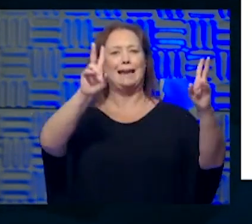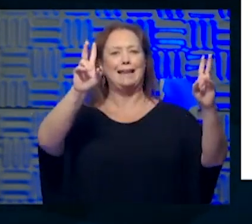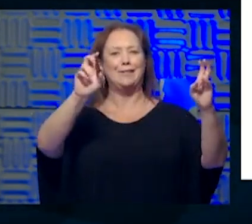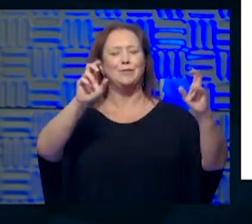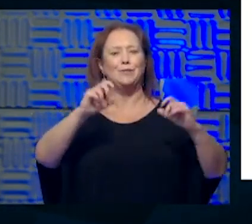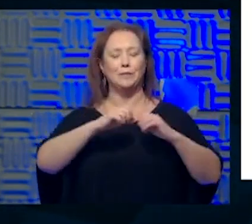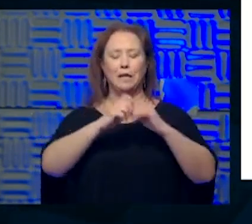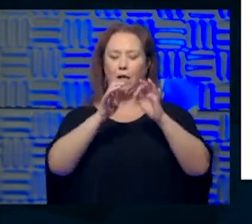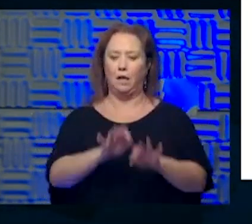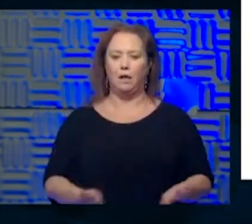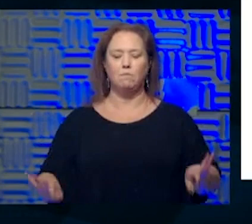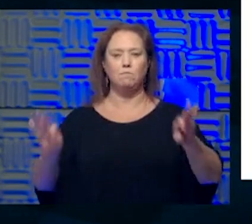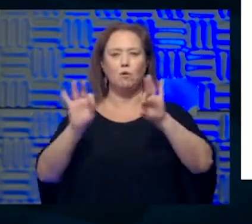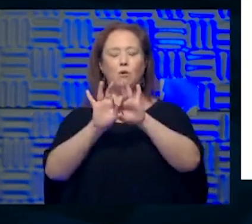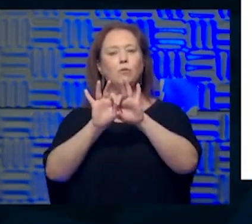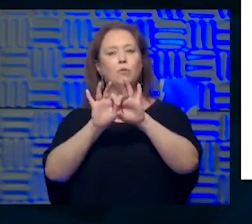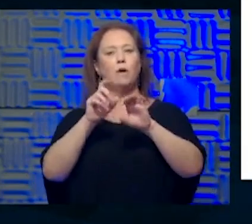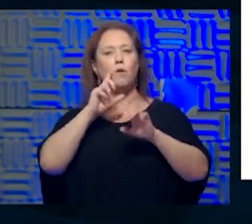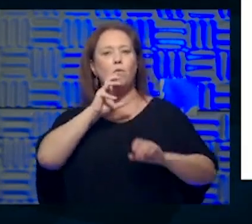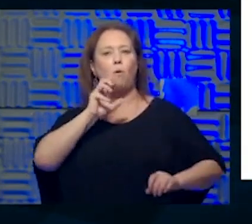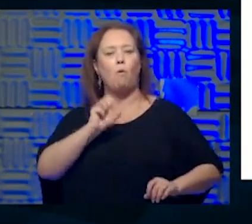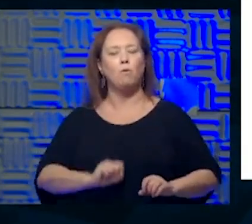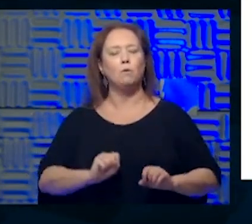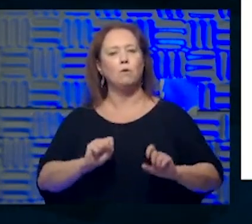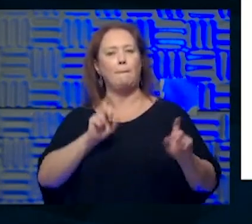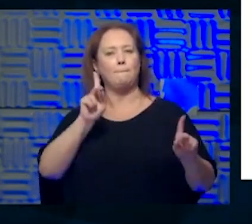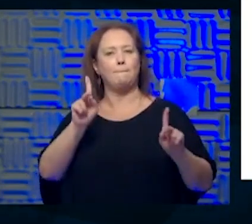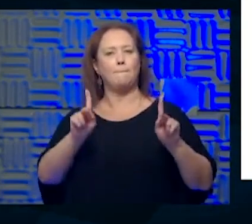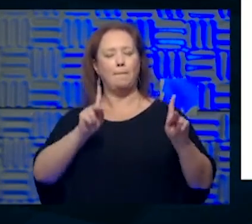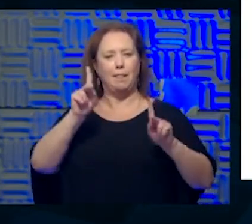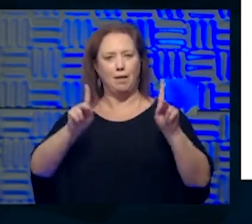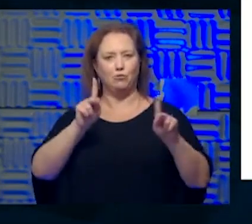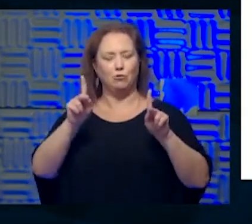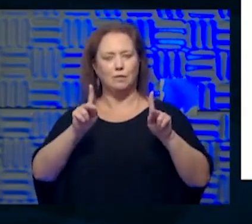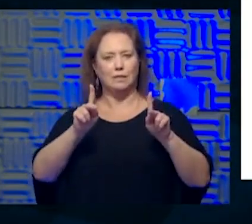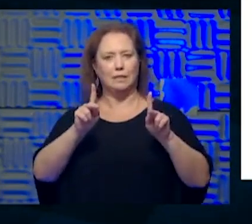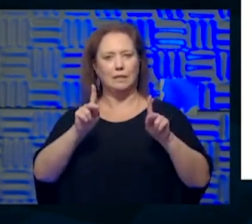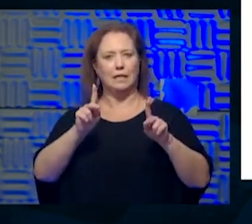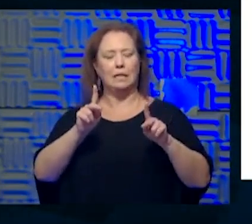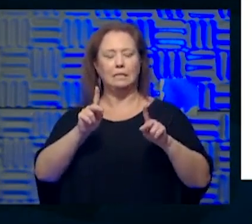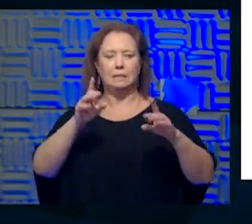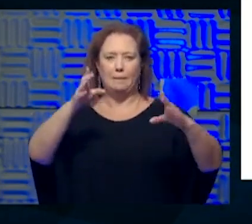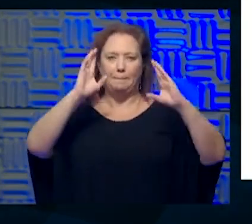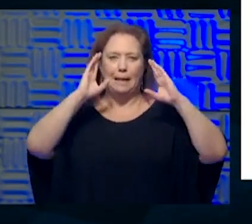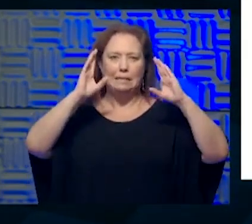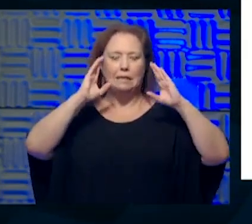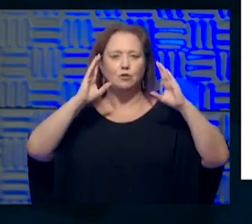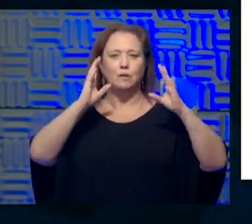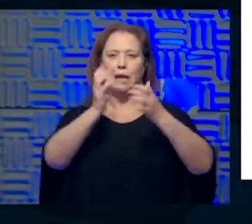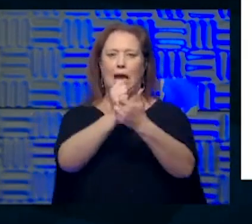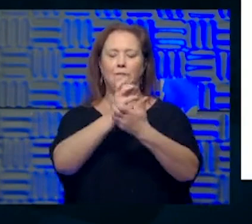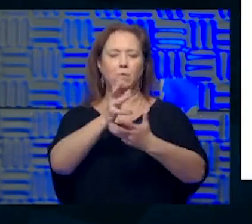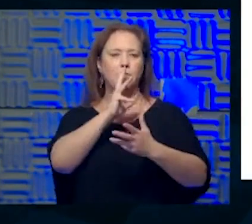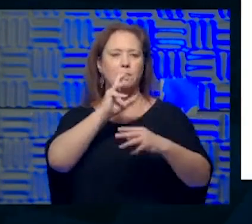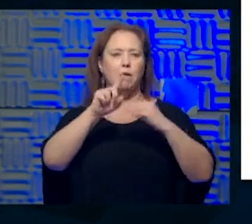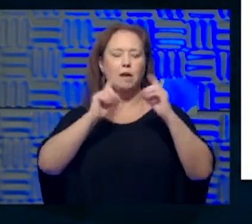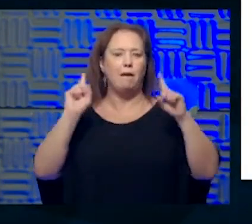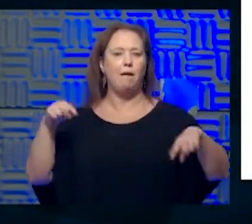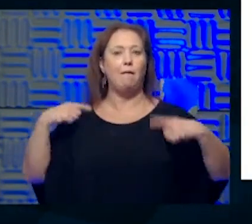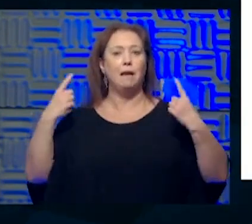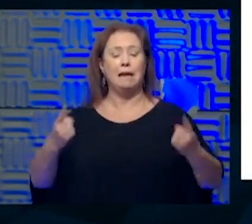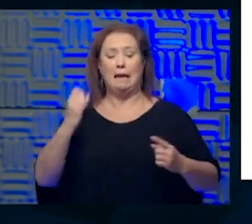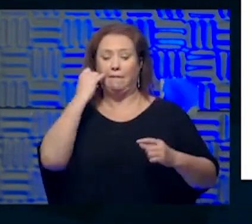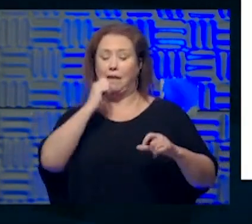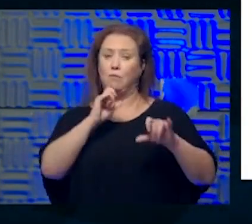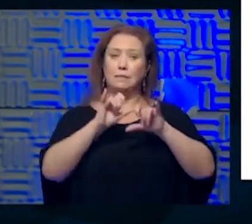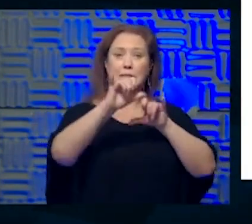how important it is for our vulnerable older populations to keep paying attention to the stuff we've been talking about for months. If they don't stay